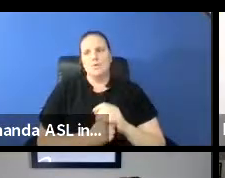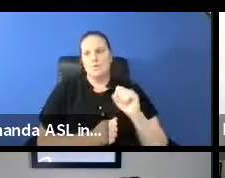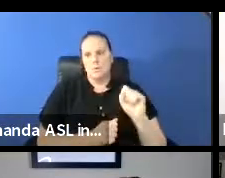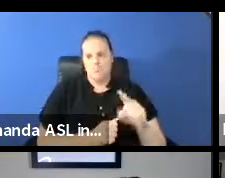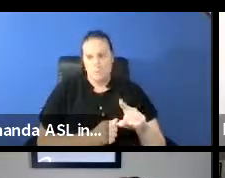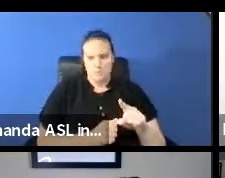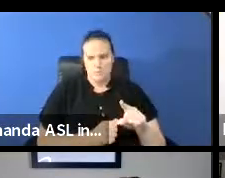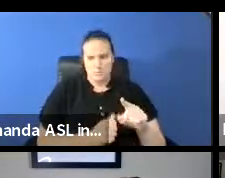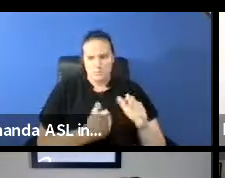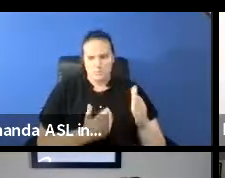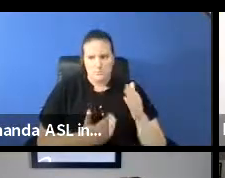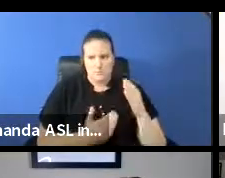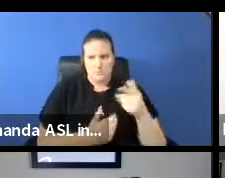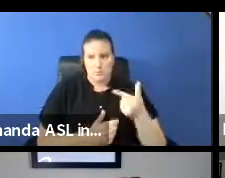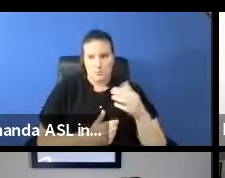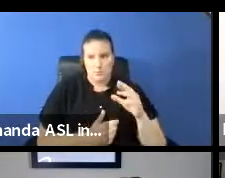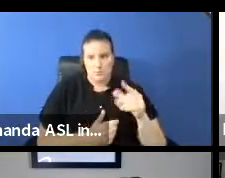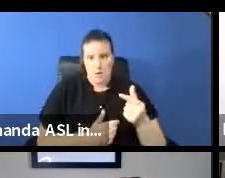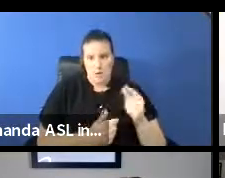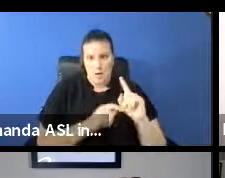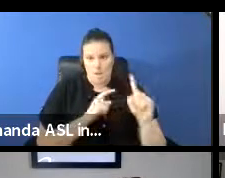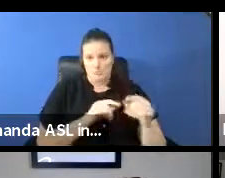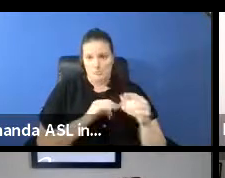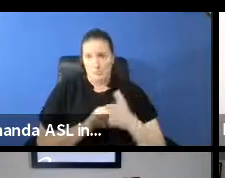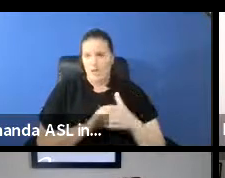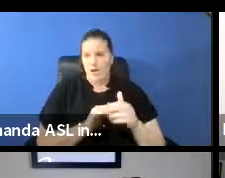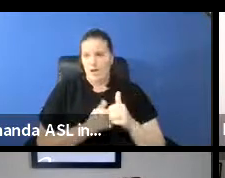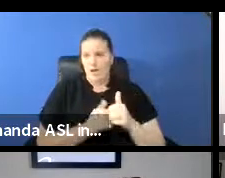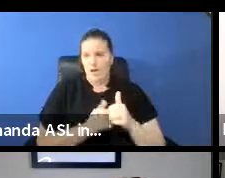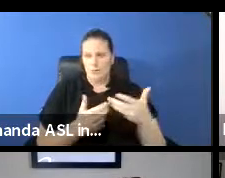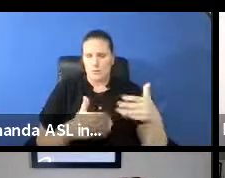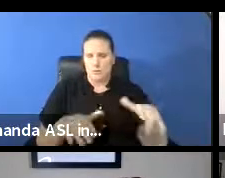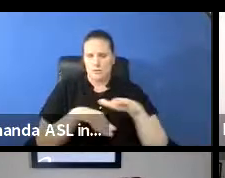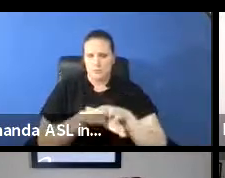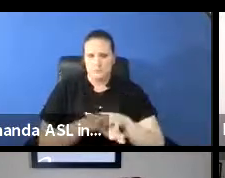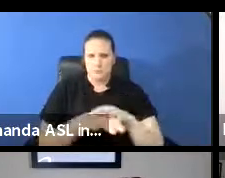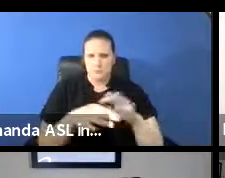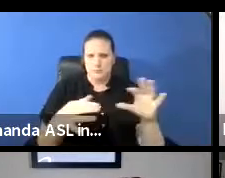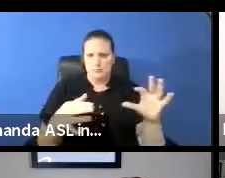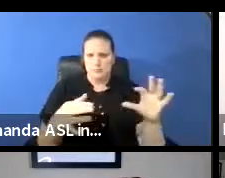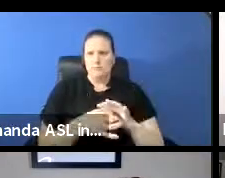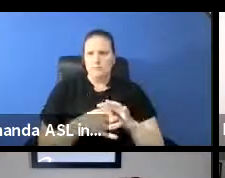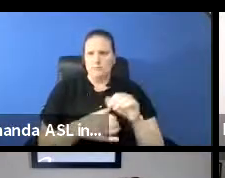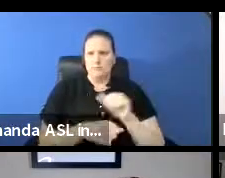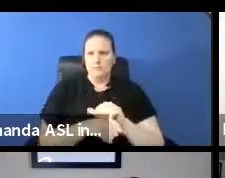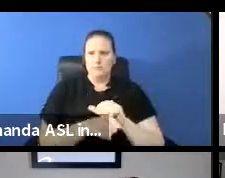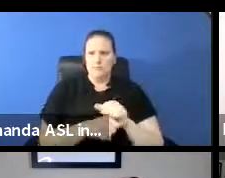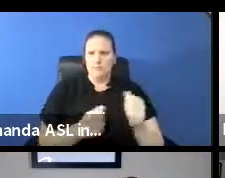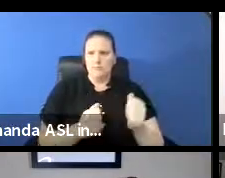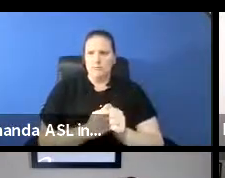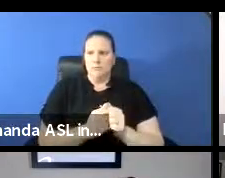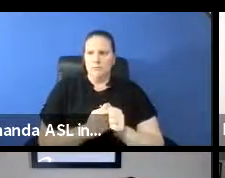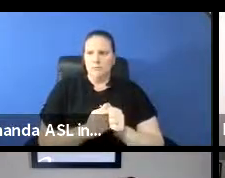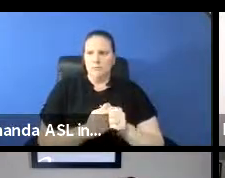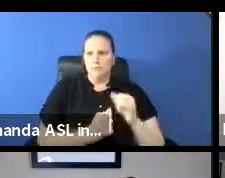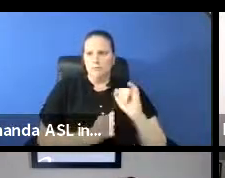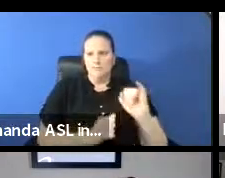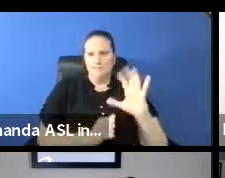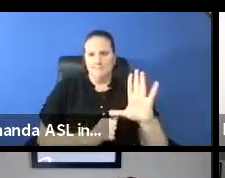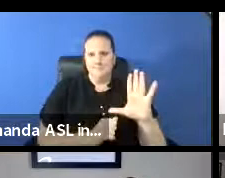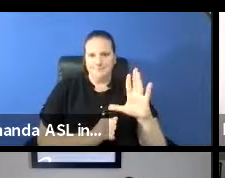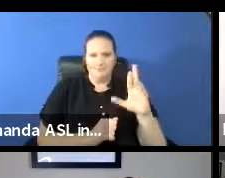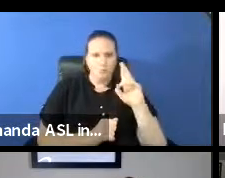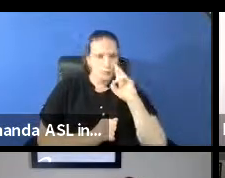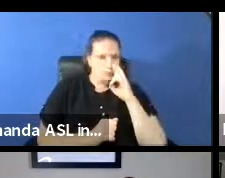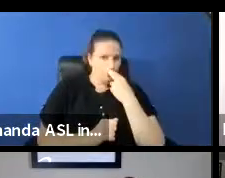question, maybe Greg could just answer it. How are we interconnecting or working with the I-5 Rose